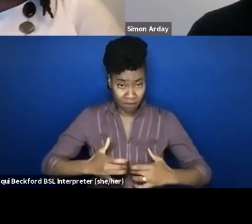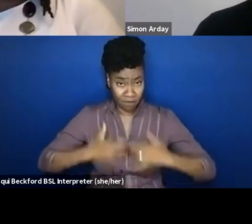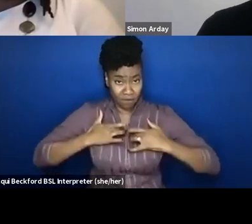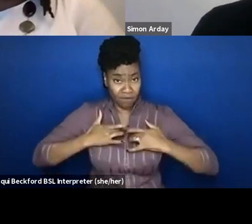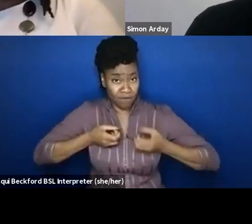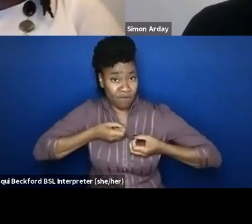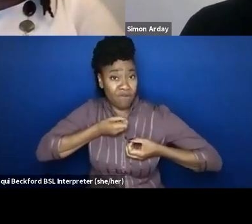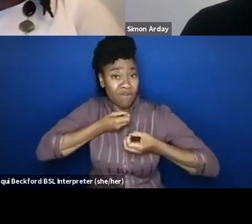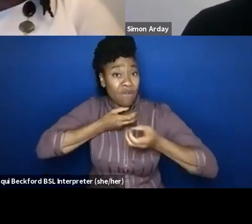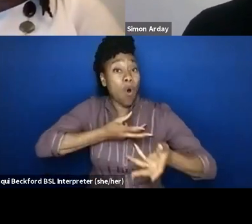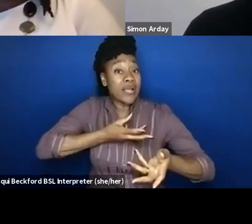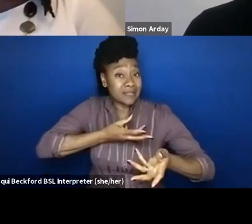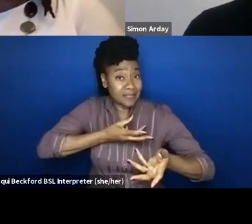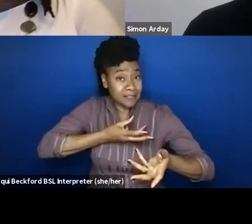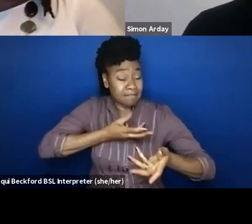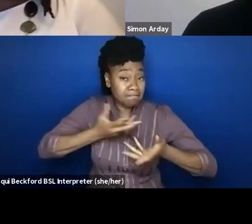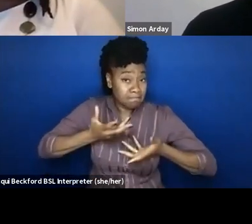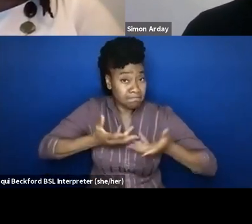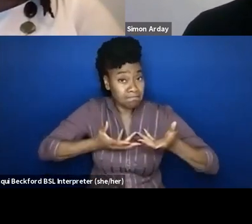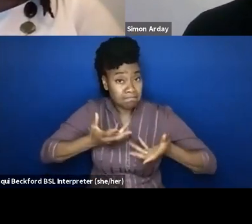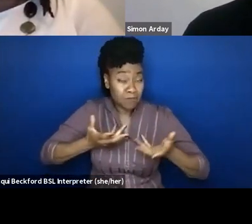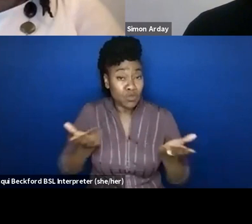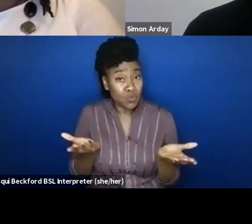like that. So I think it's important for us,